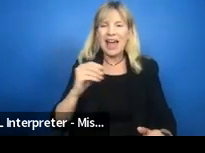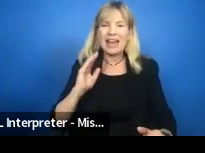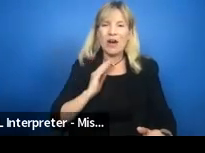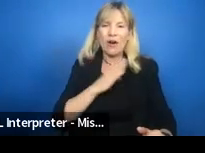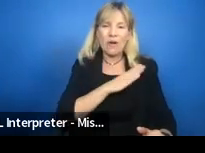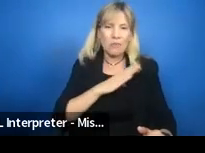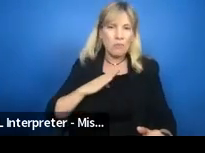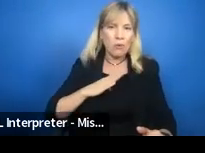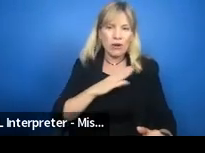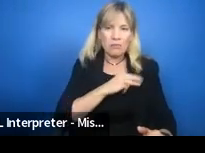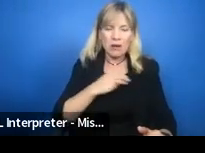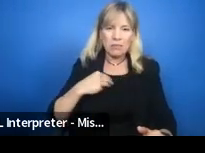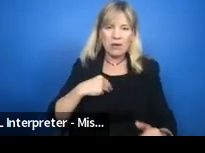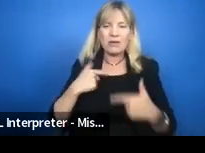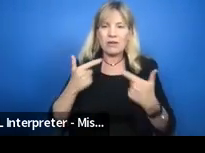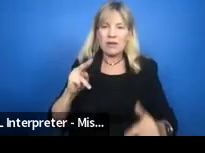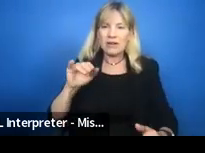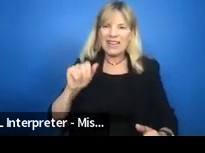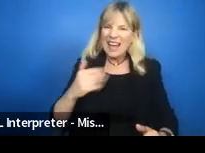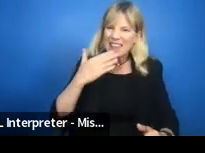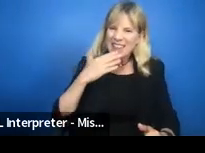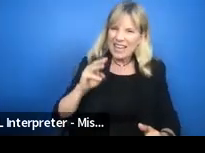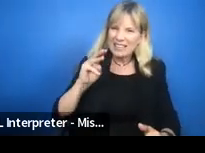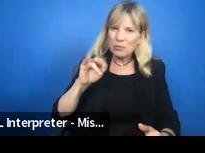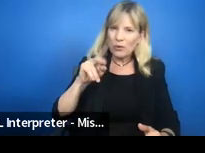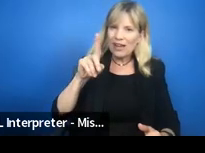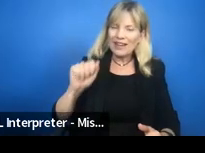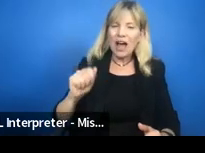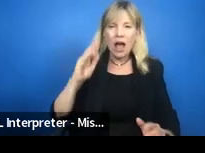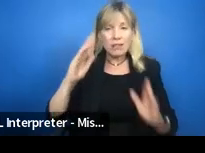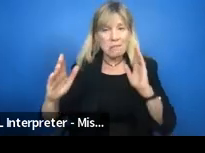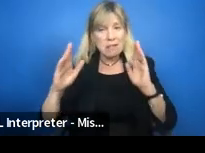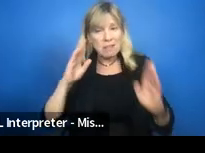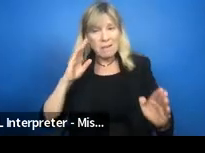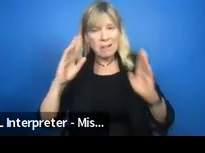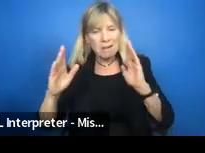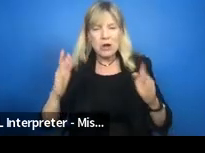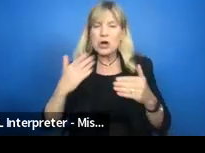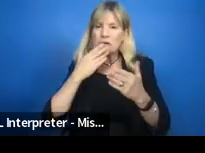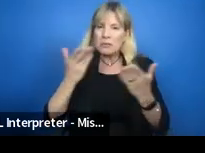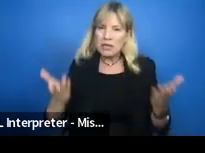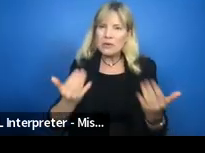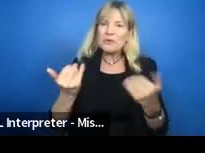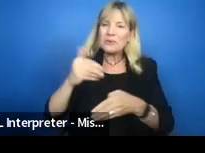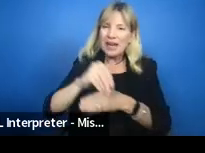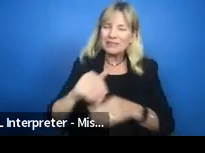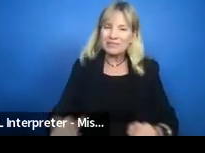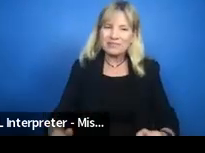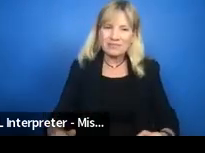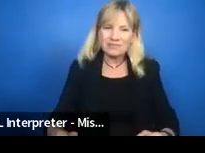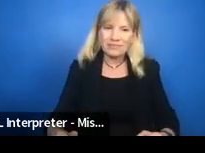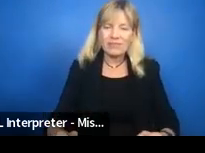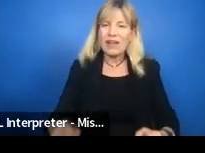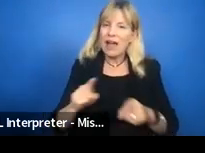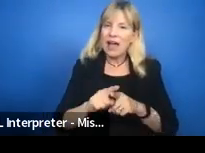Mina. Thanks, Miranda. Hello, everyone. Good to be here with you this evening. As